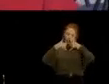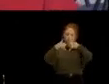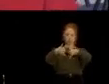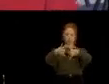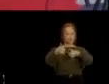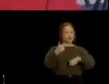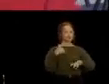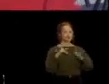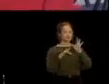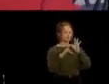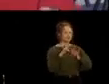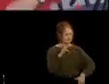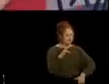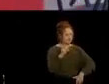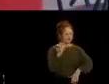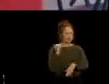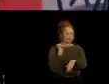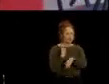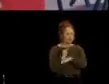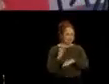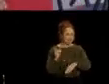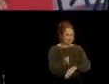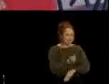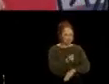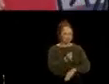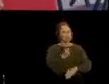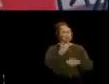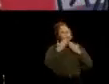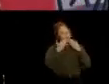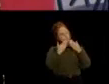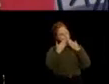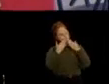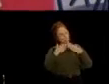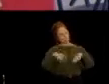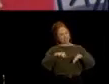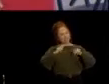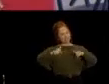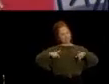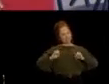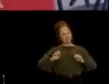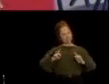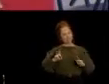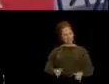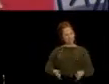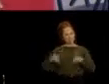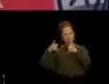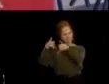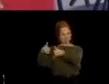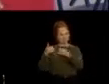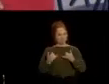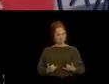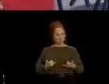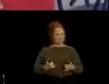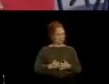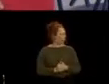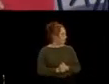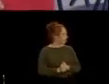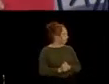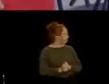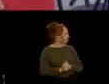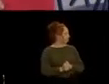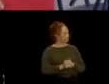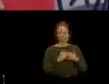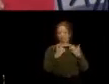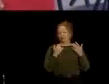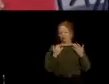able to be here last night when it was presented, and so I appreciate you taking this opportunity to present it now. But it is a very near and